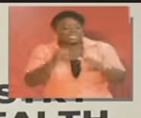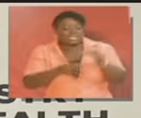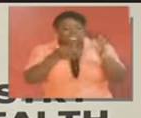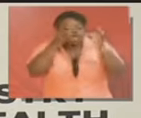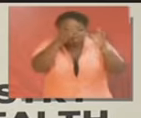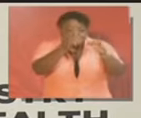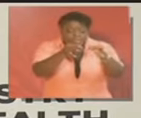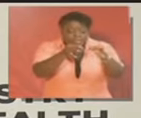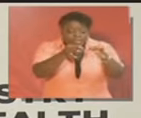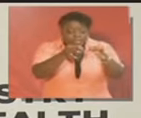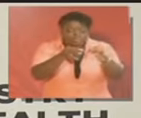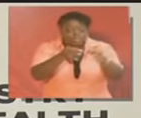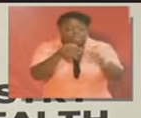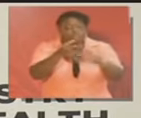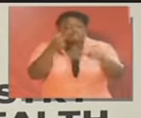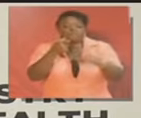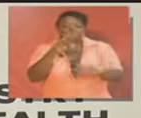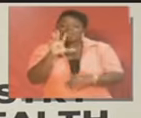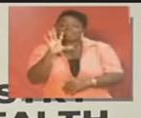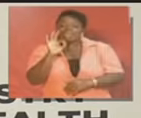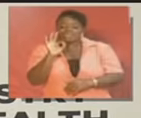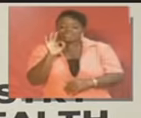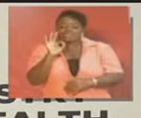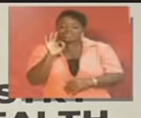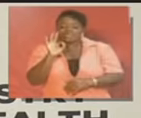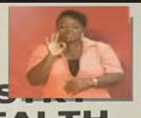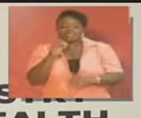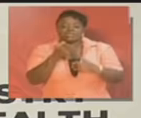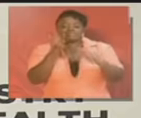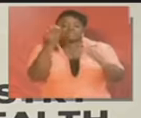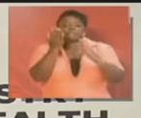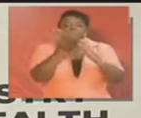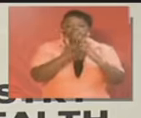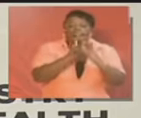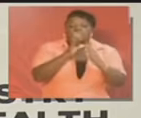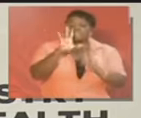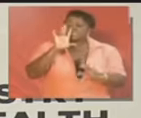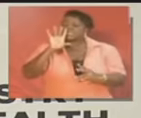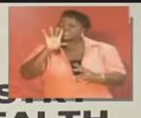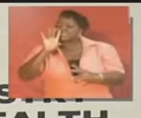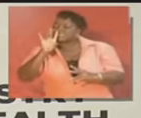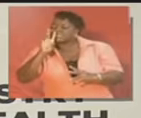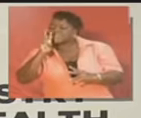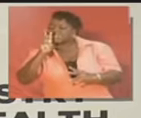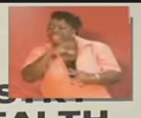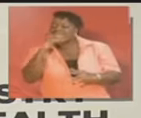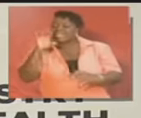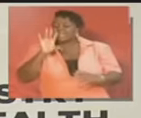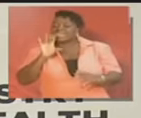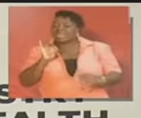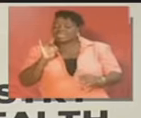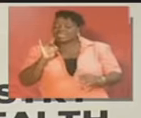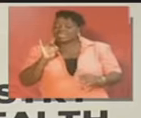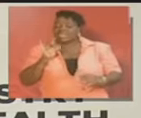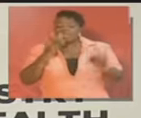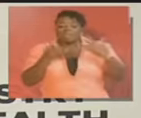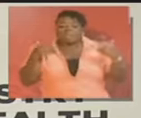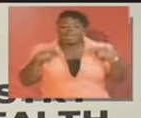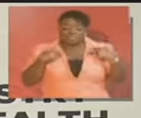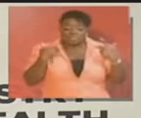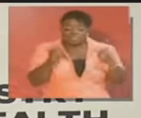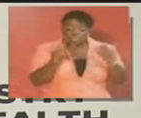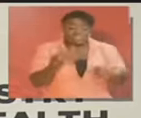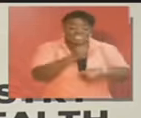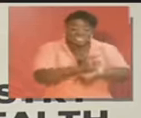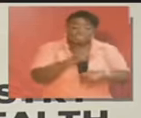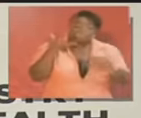to the, as at the 9th, with samples between the 6th and the 8th. We will still have samples from the 7th and the 8th in today's